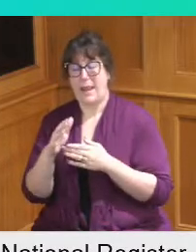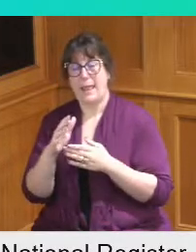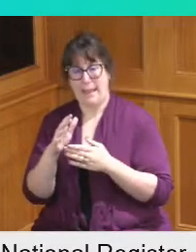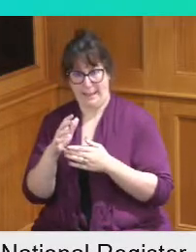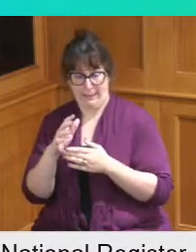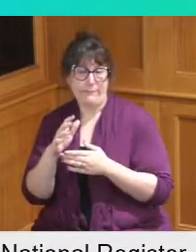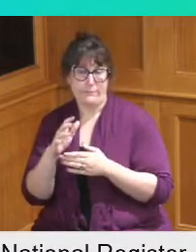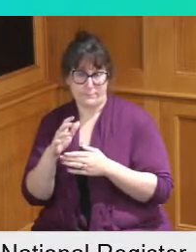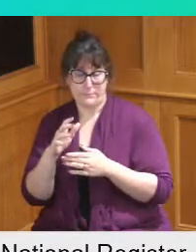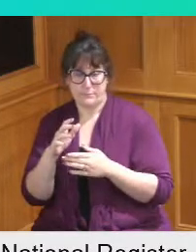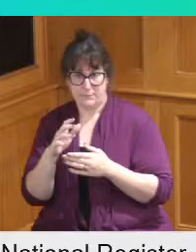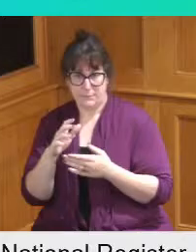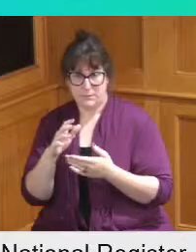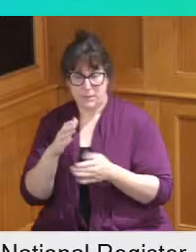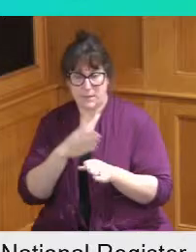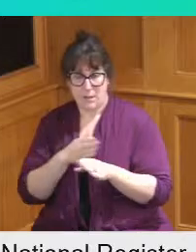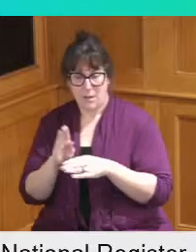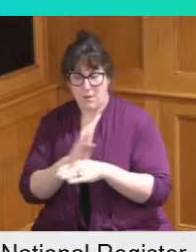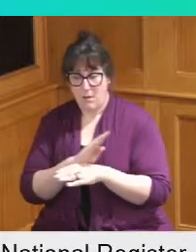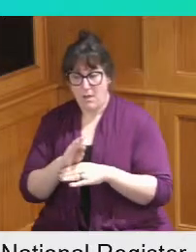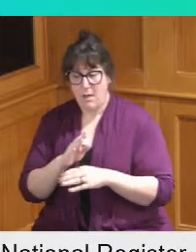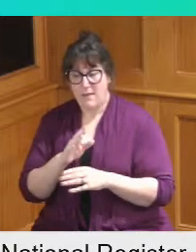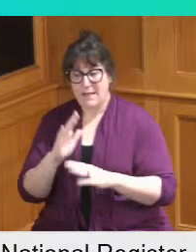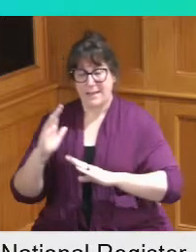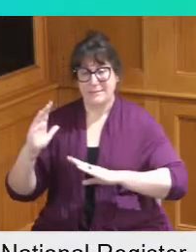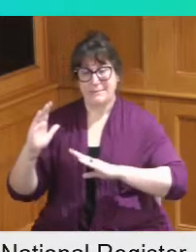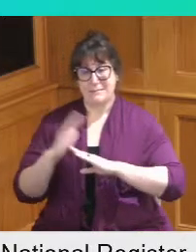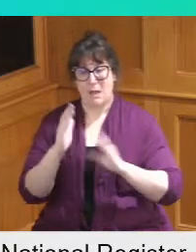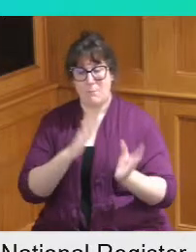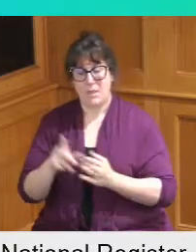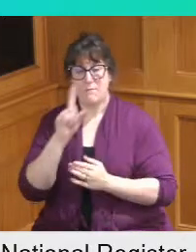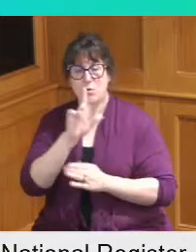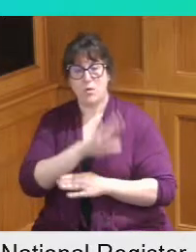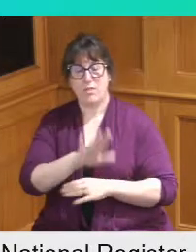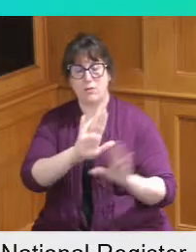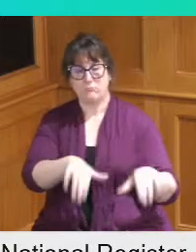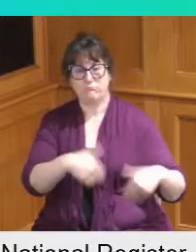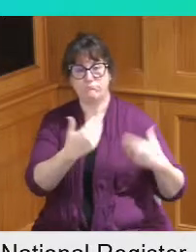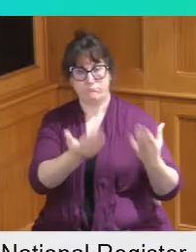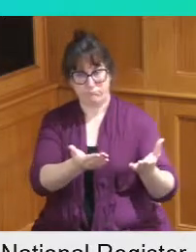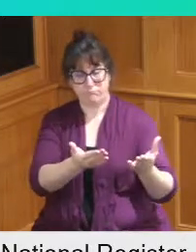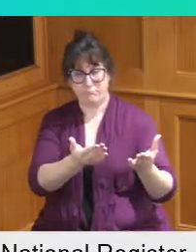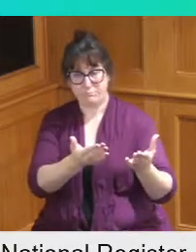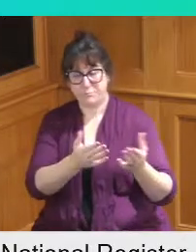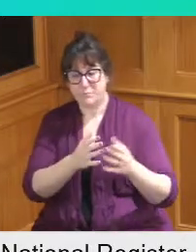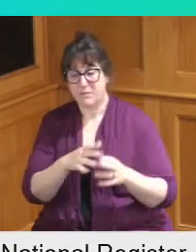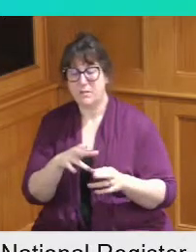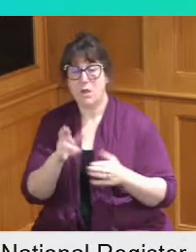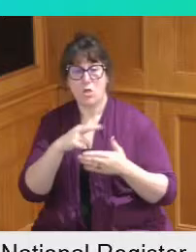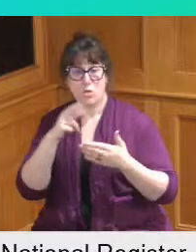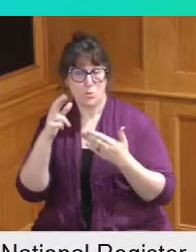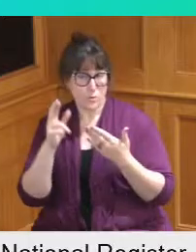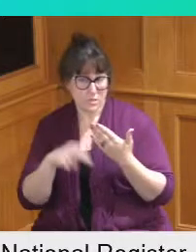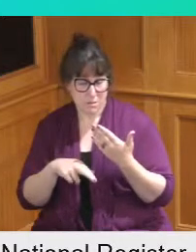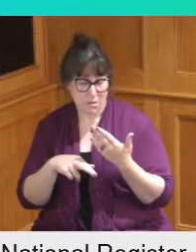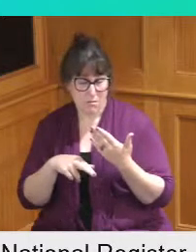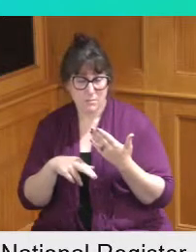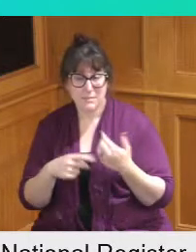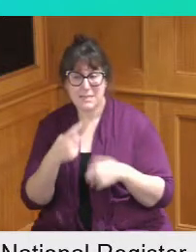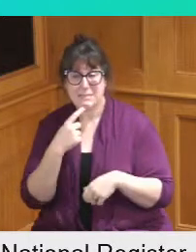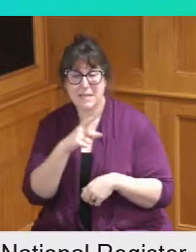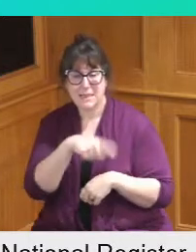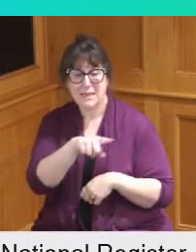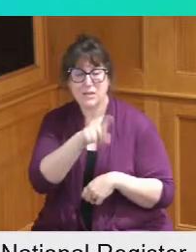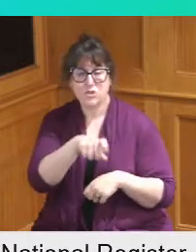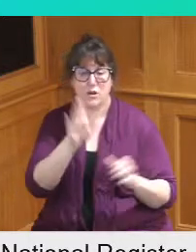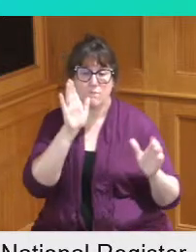plan, which is basically a master plan for revitalization of their business district. The results of that plan kind of indicated that they should focus on